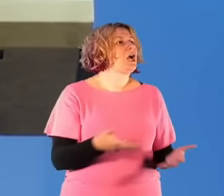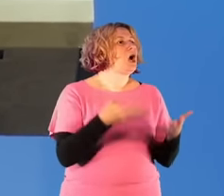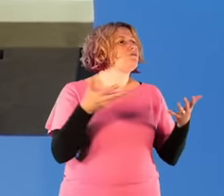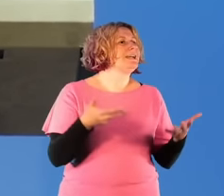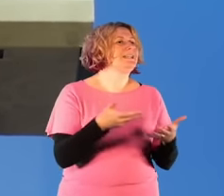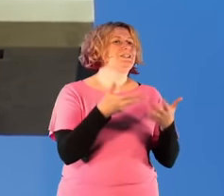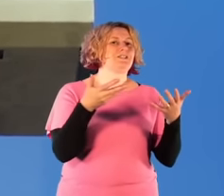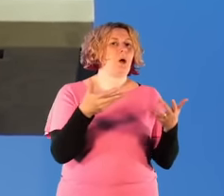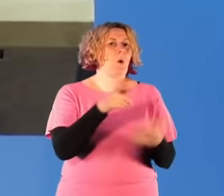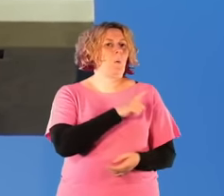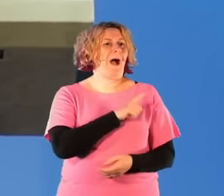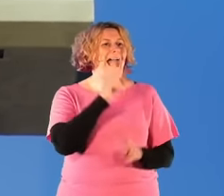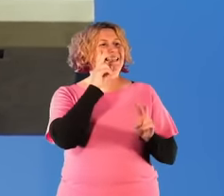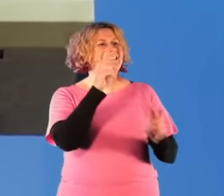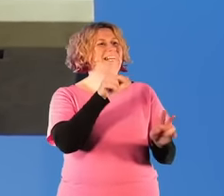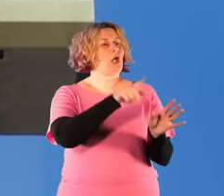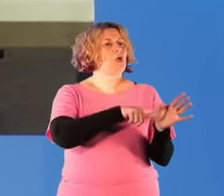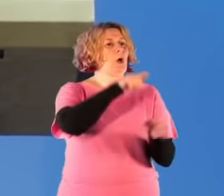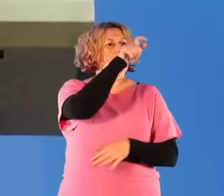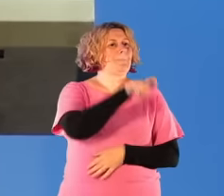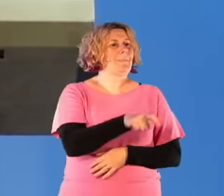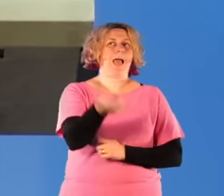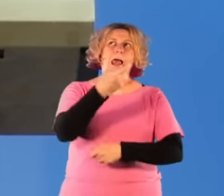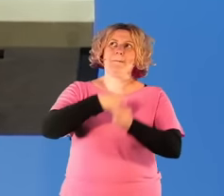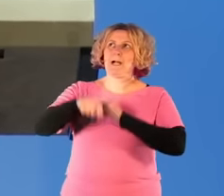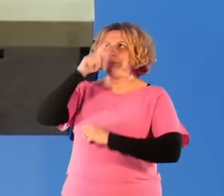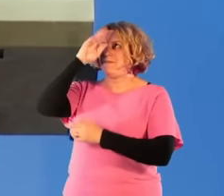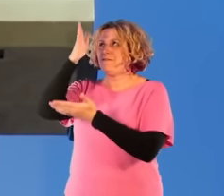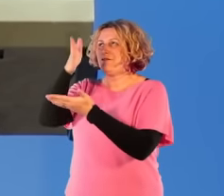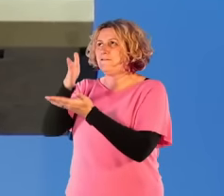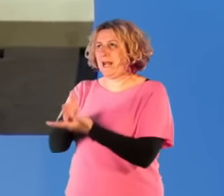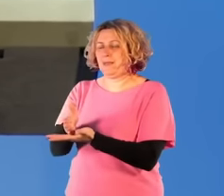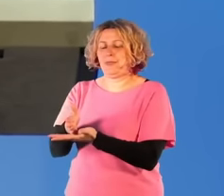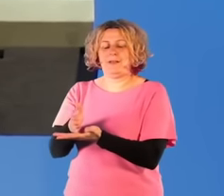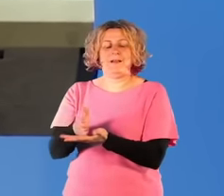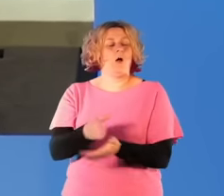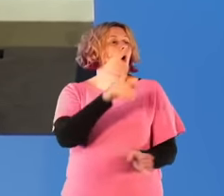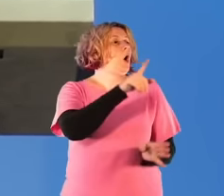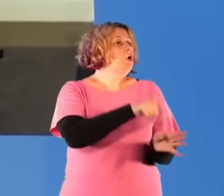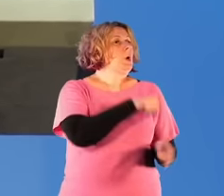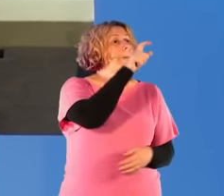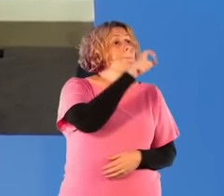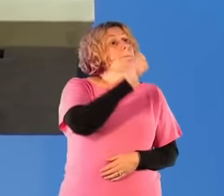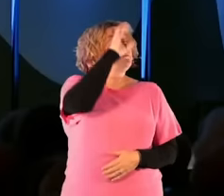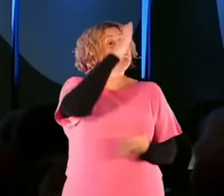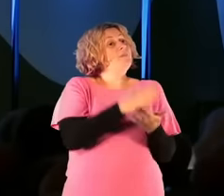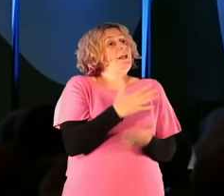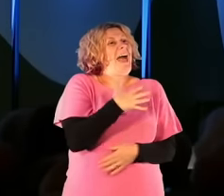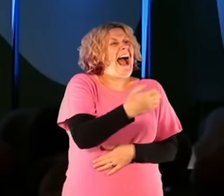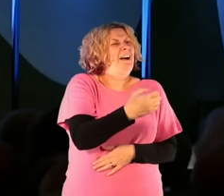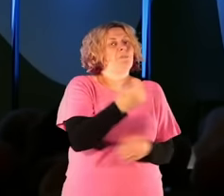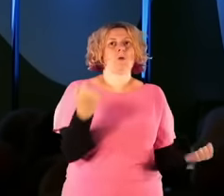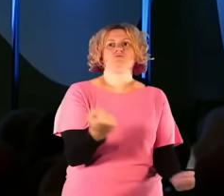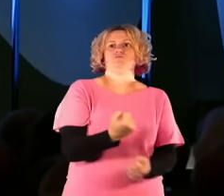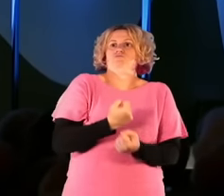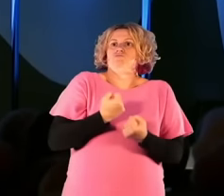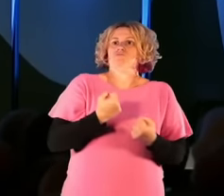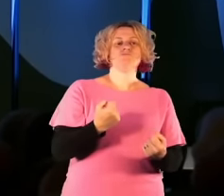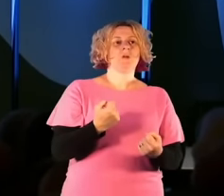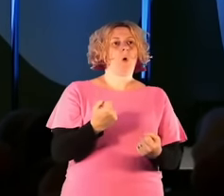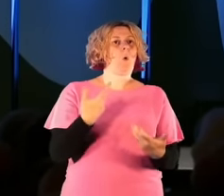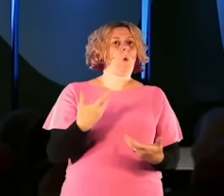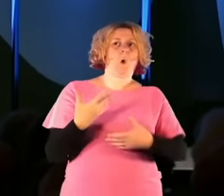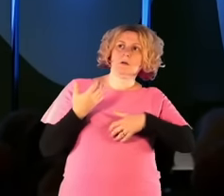amen? We've seen young people have their faith strengthened. We've seen young people commit with new resolve to live